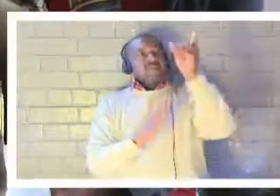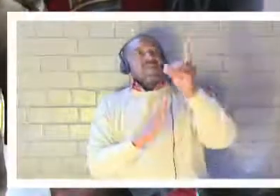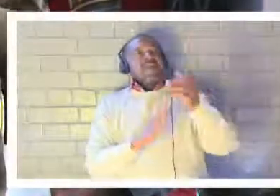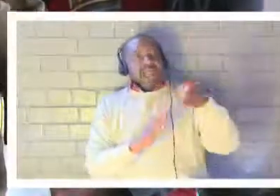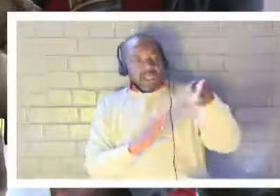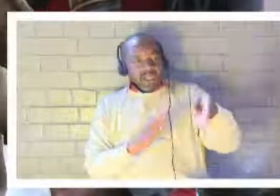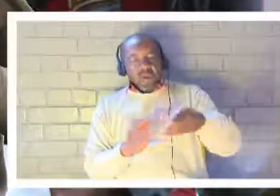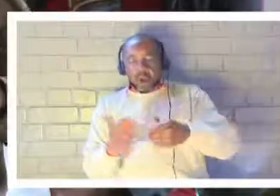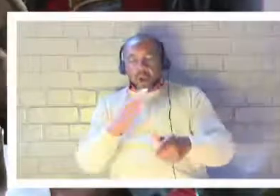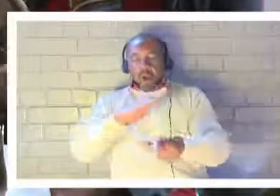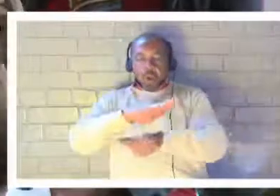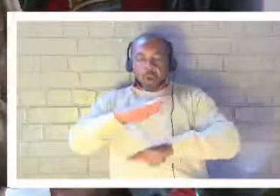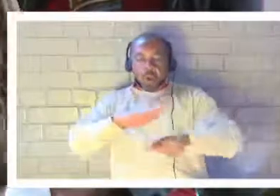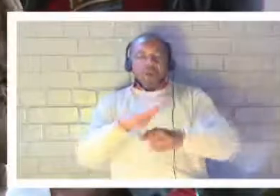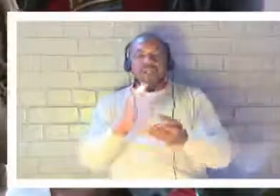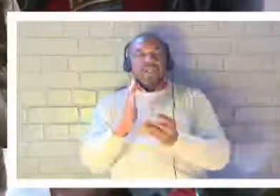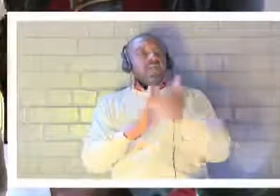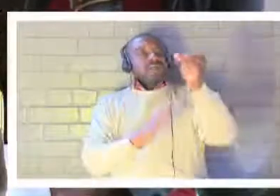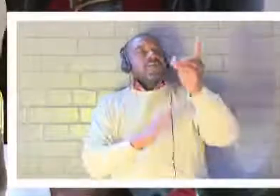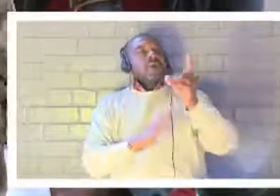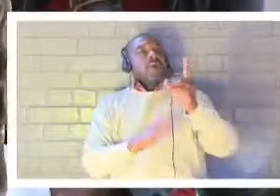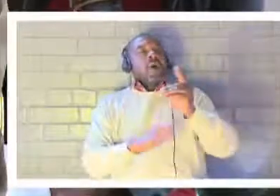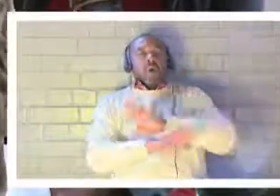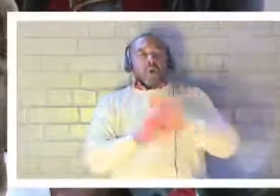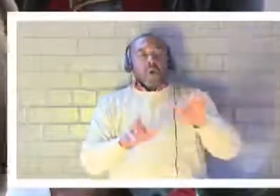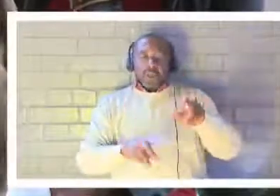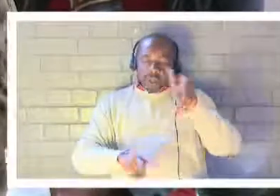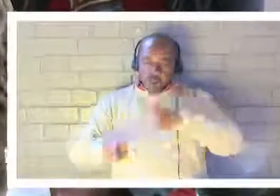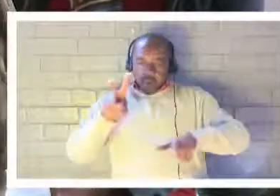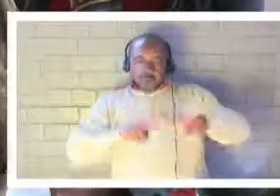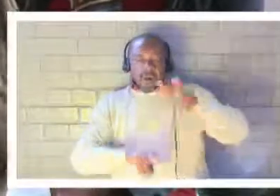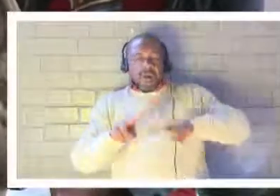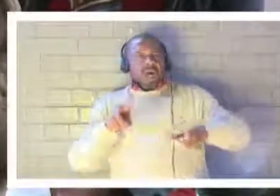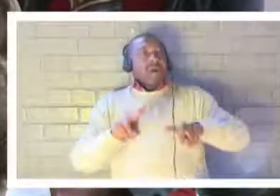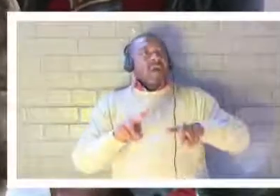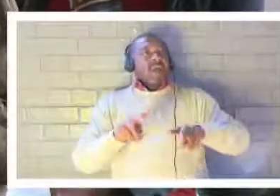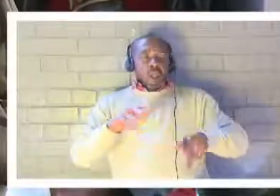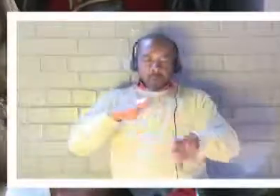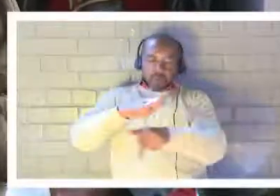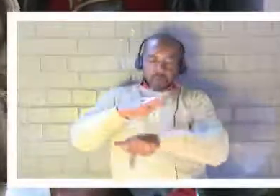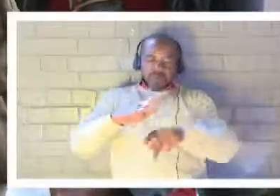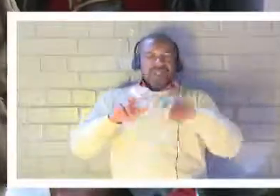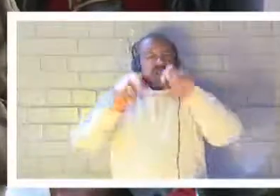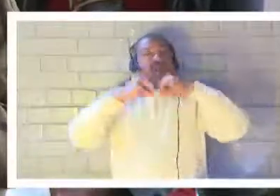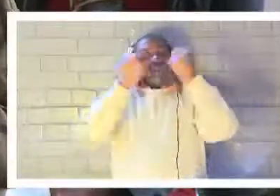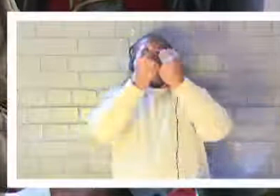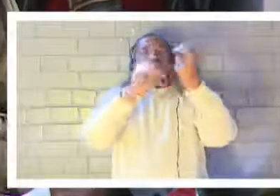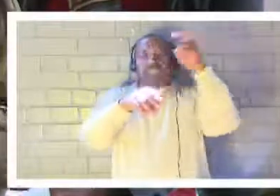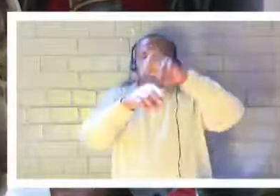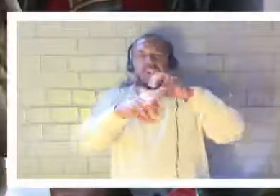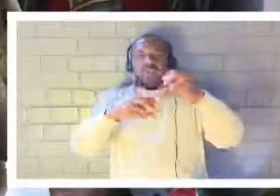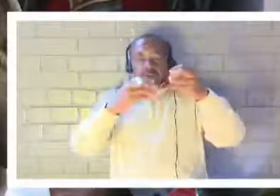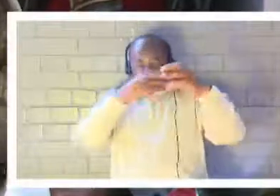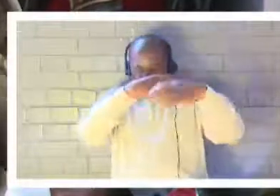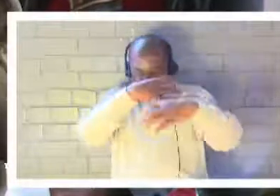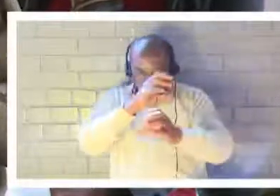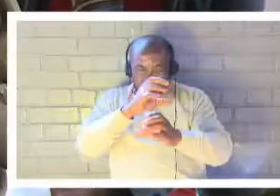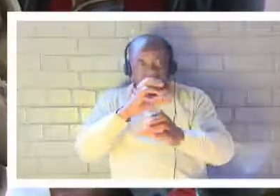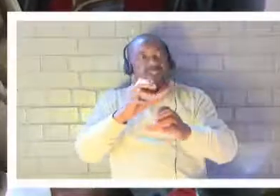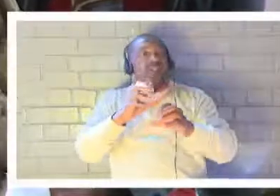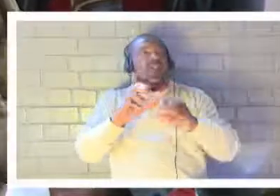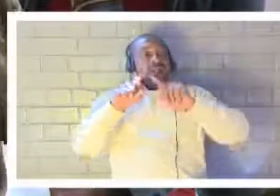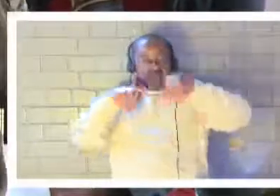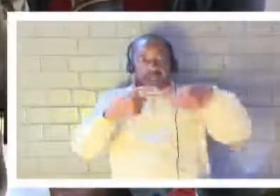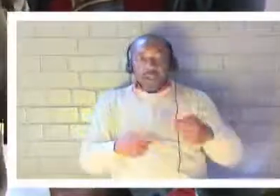the local development, not specifically looking at the provincial and the national one, but focusing on the local development. You can't be speaking of